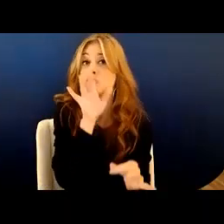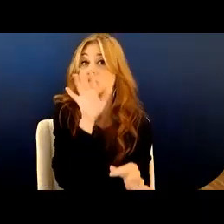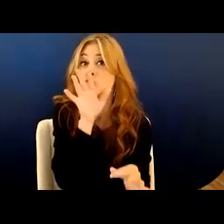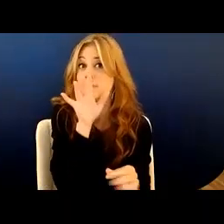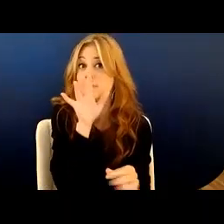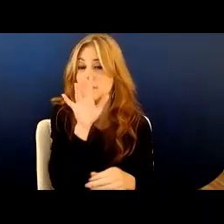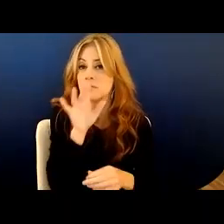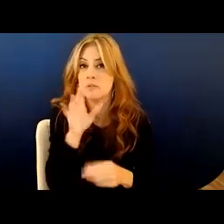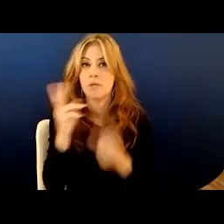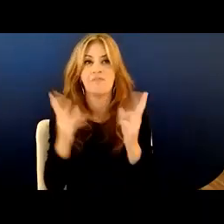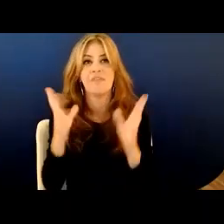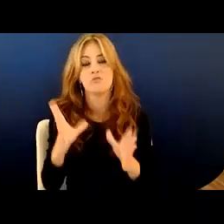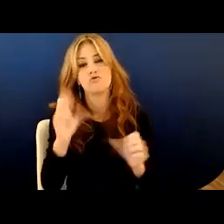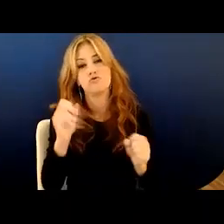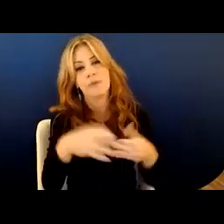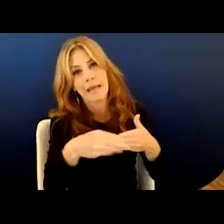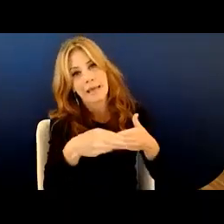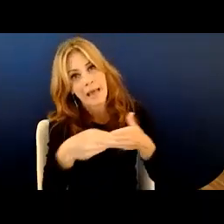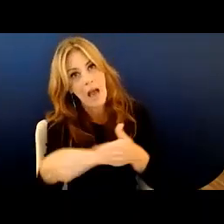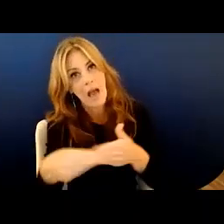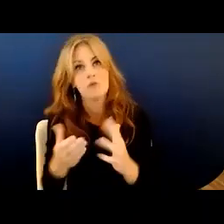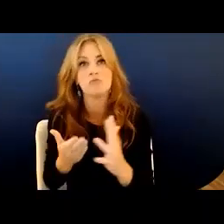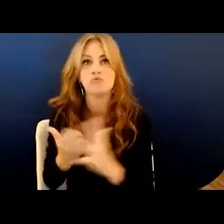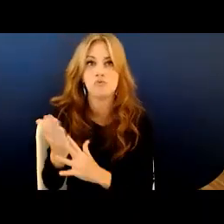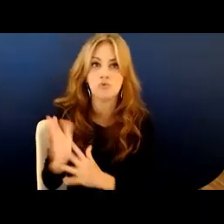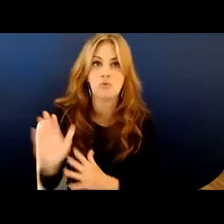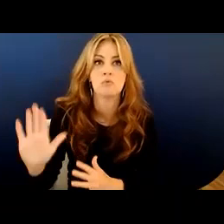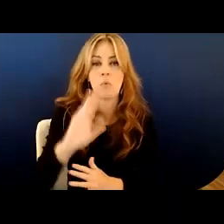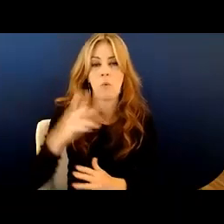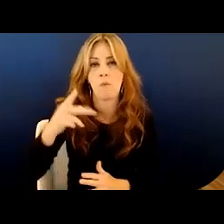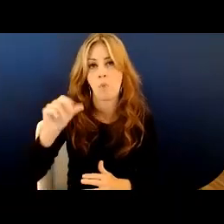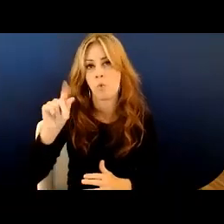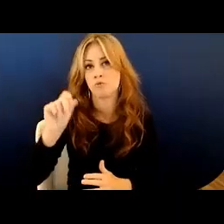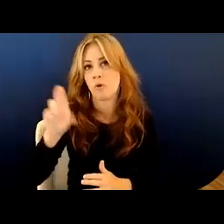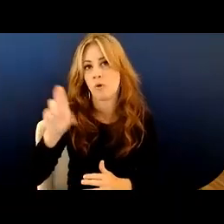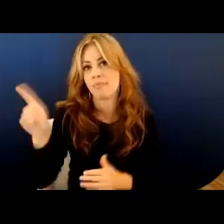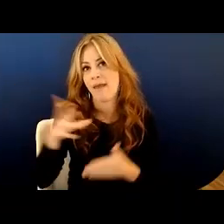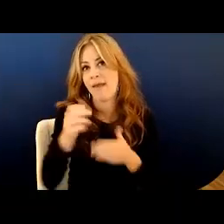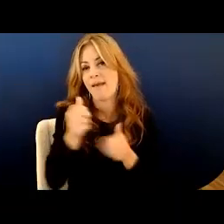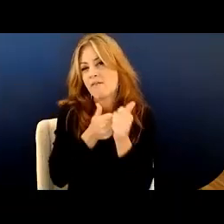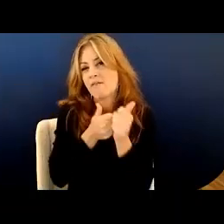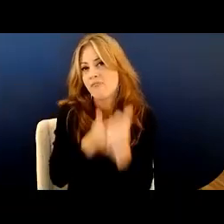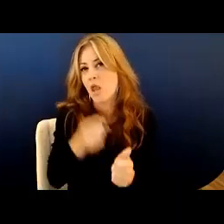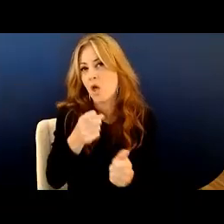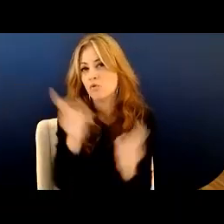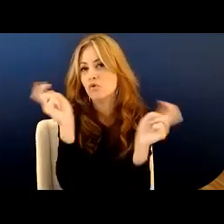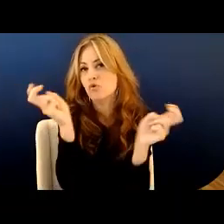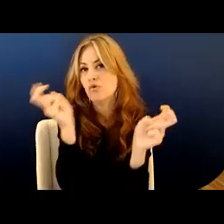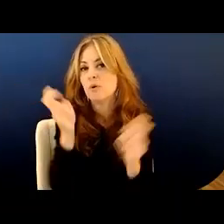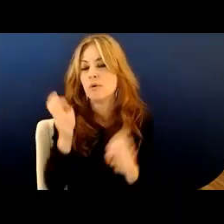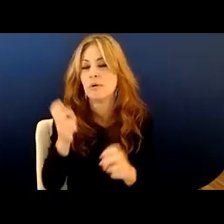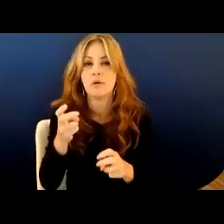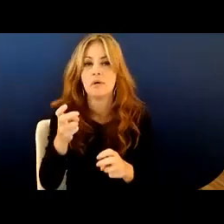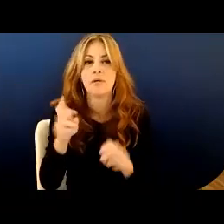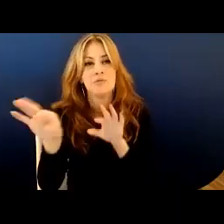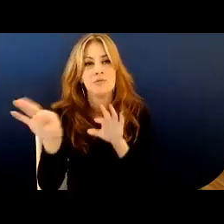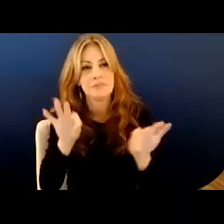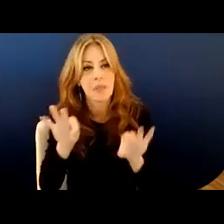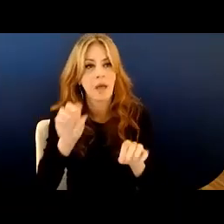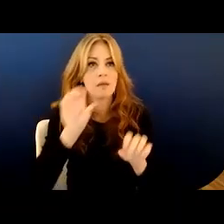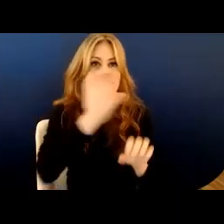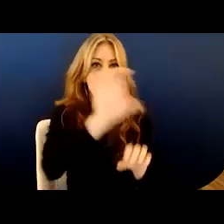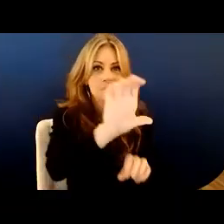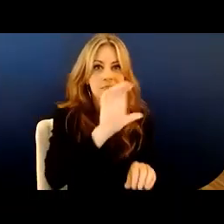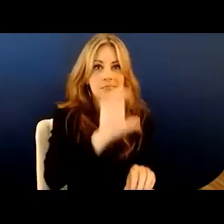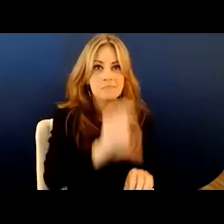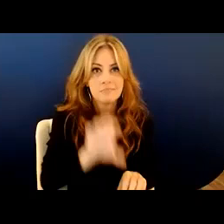through your poster and allow them to follow you as you describe the various components of your presentation. So I'm